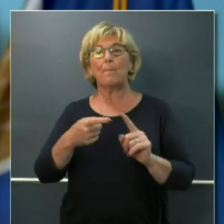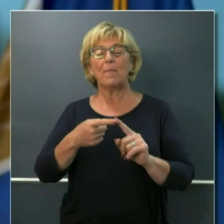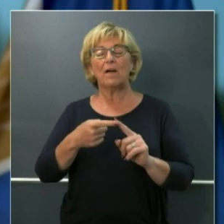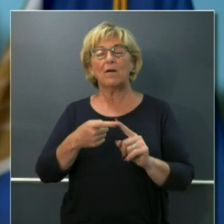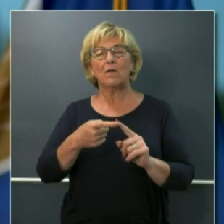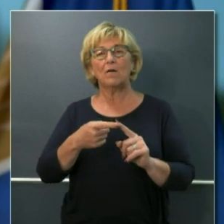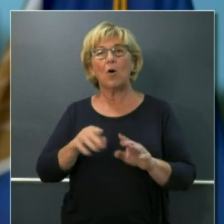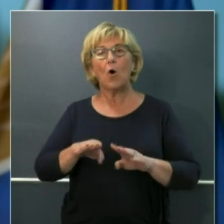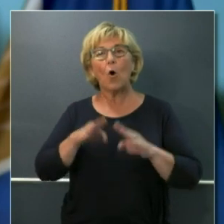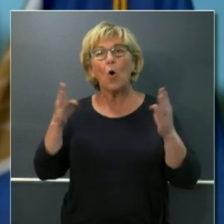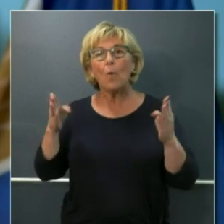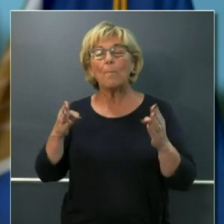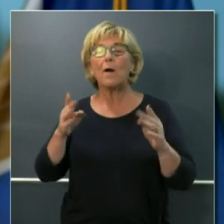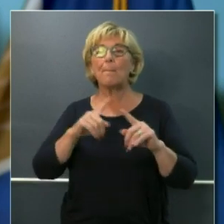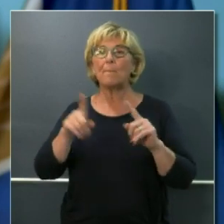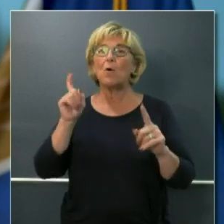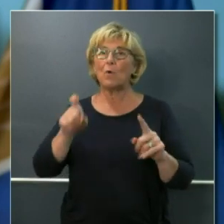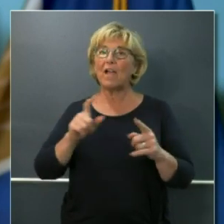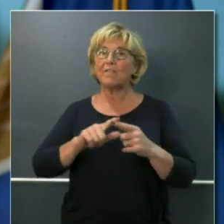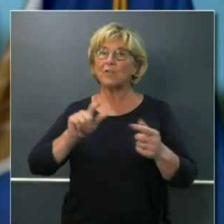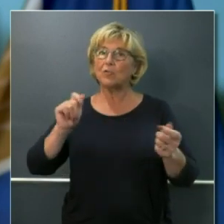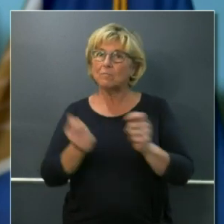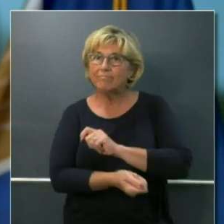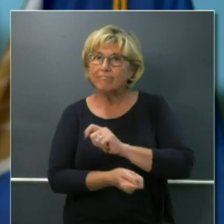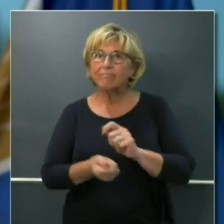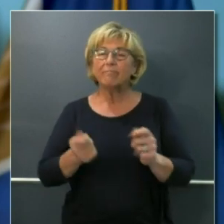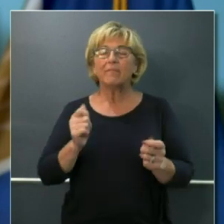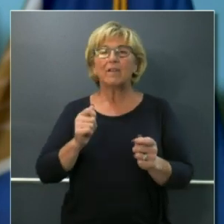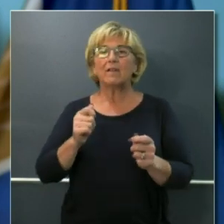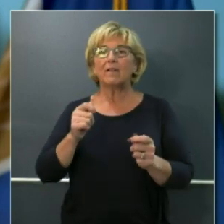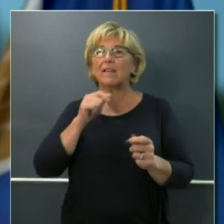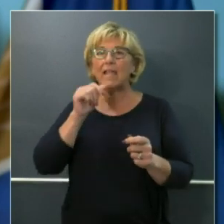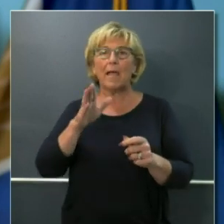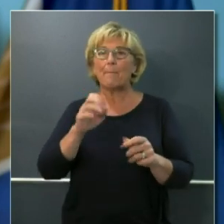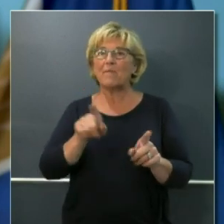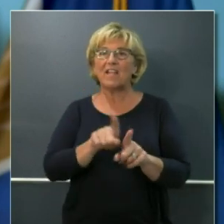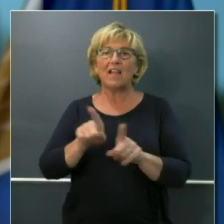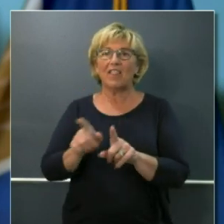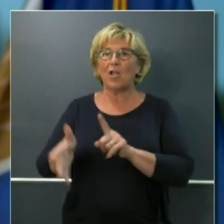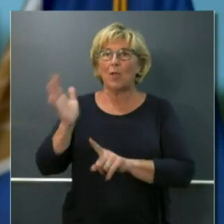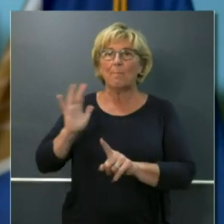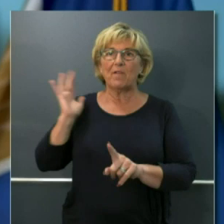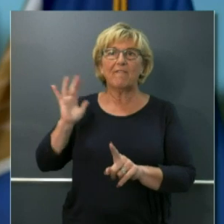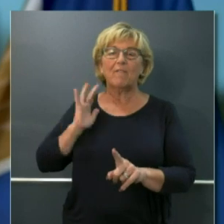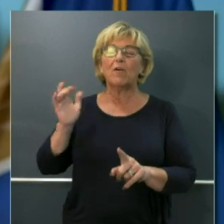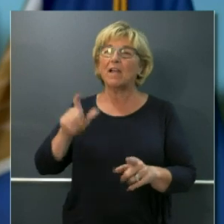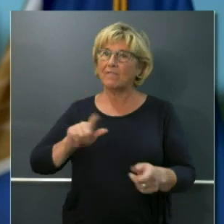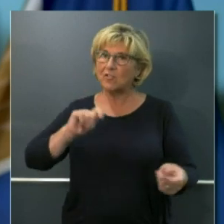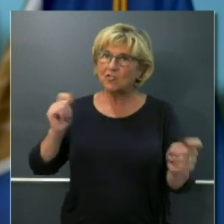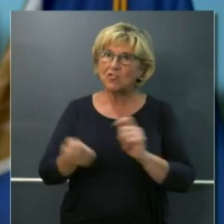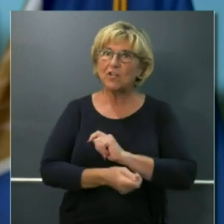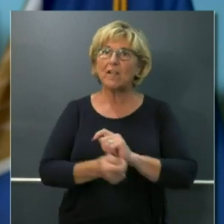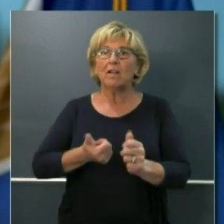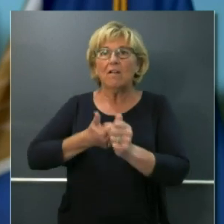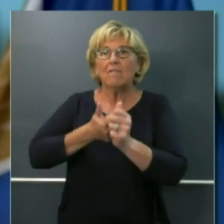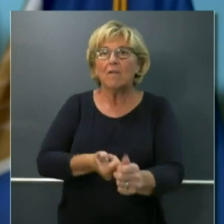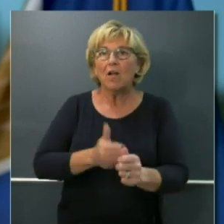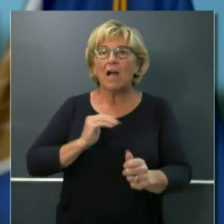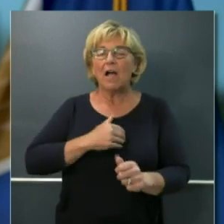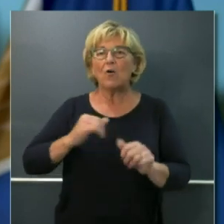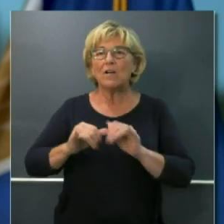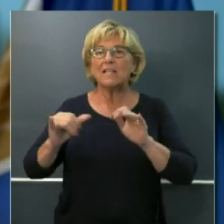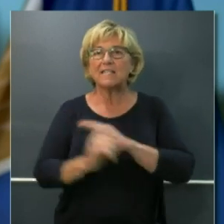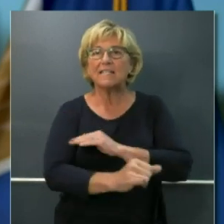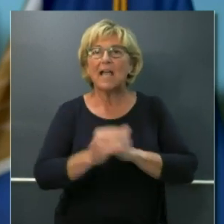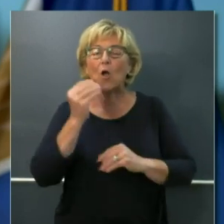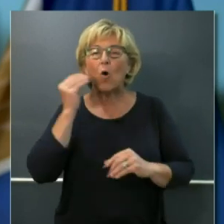with adaptation and with modification, meaningful changes to our stay-at-home order, again, because people have